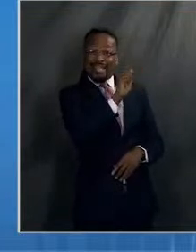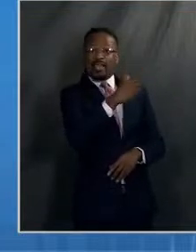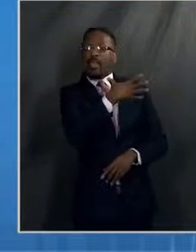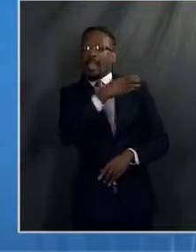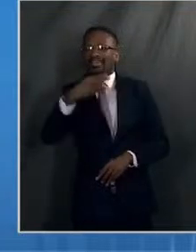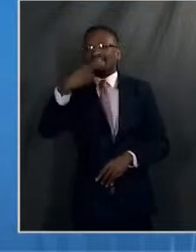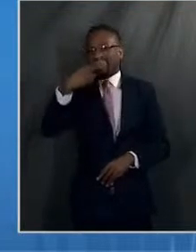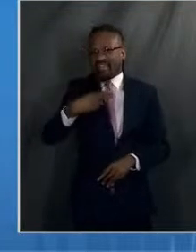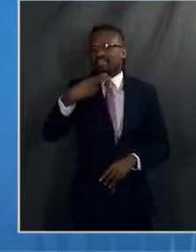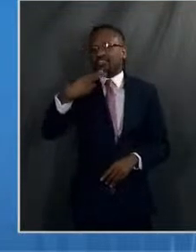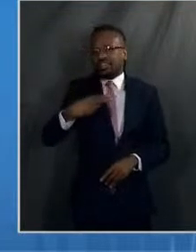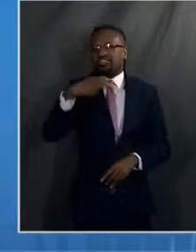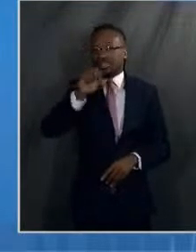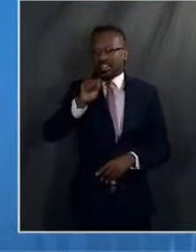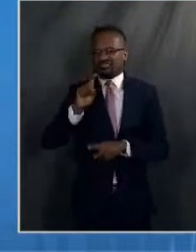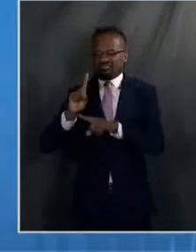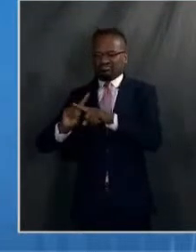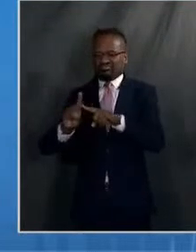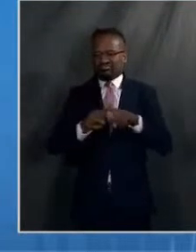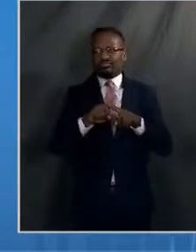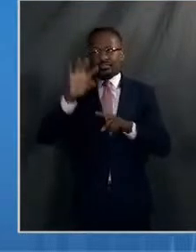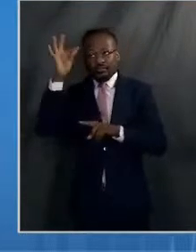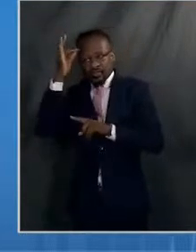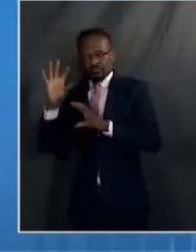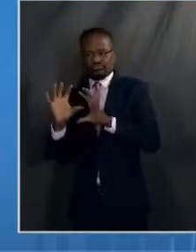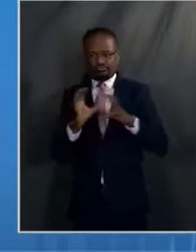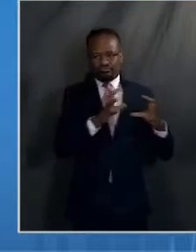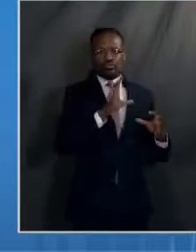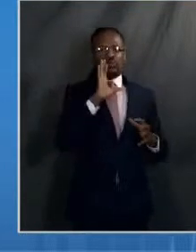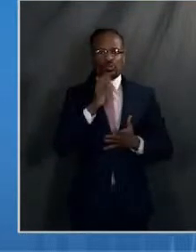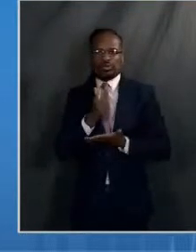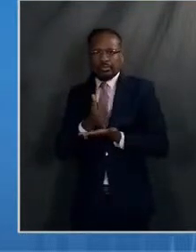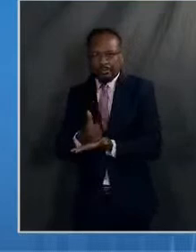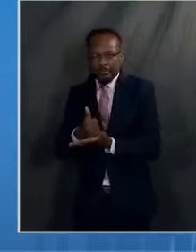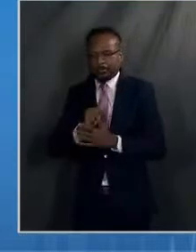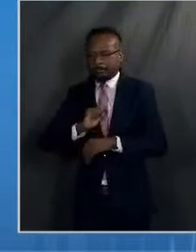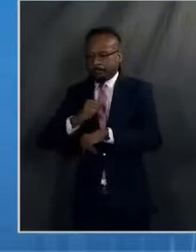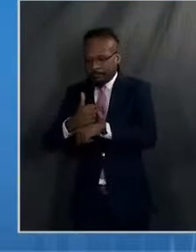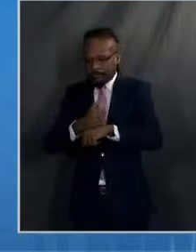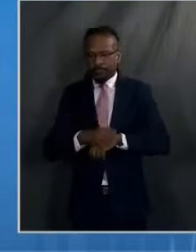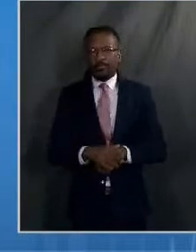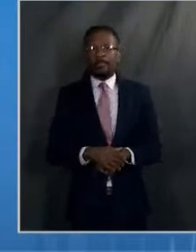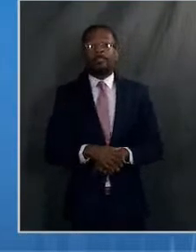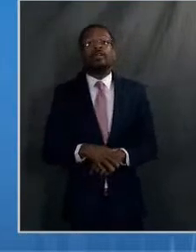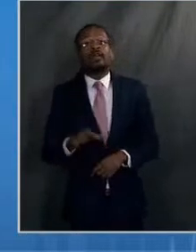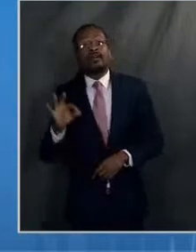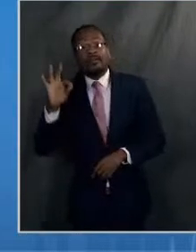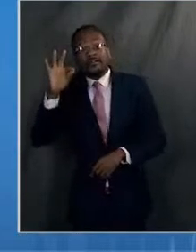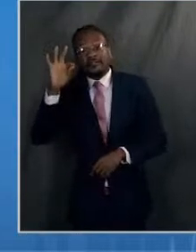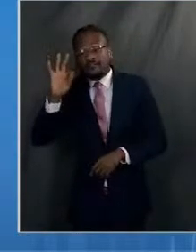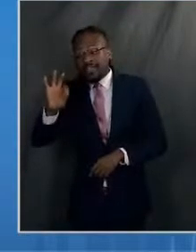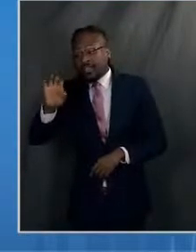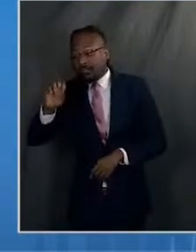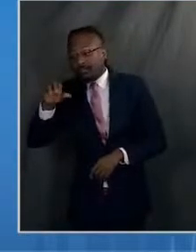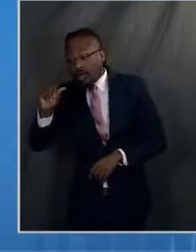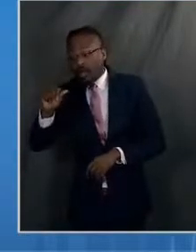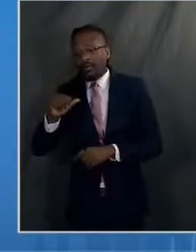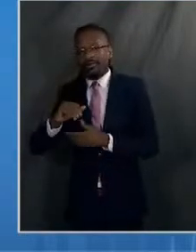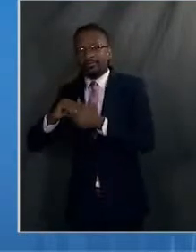HHS. In all of this work, we're advancing equity. FEMA has partnered with CDC to